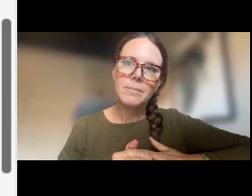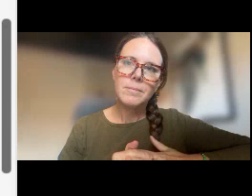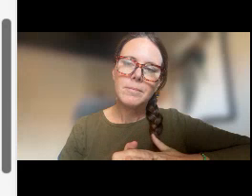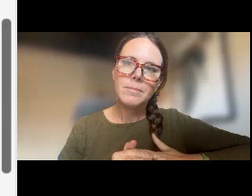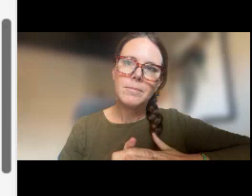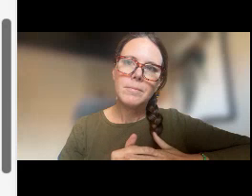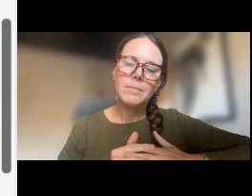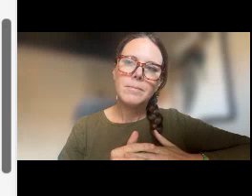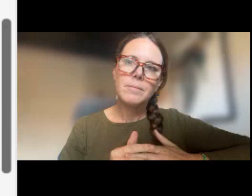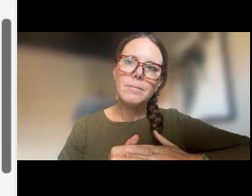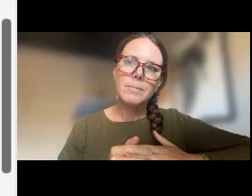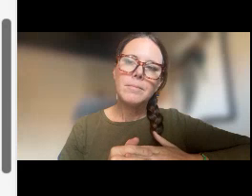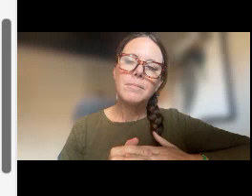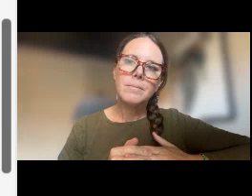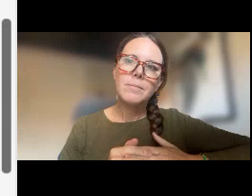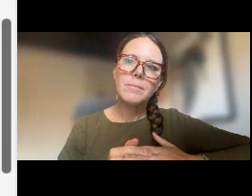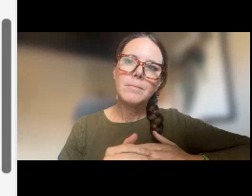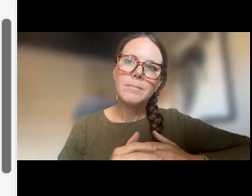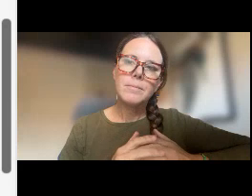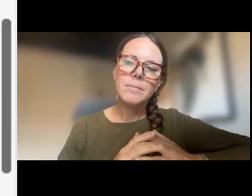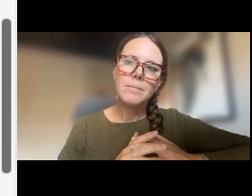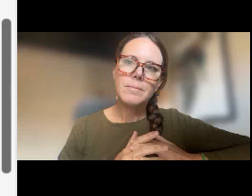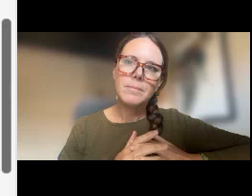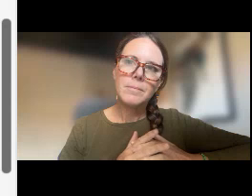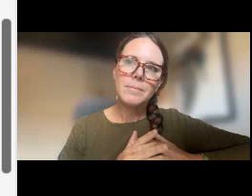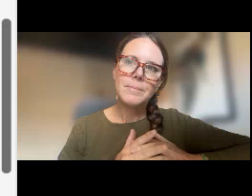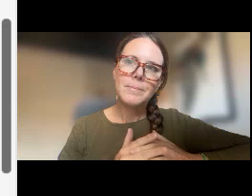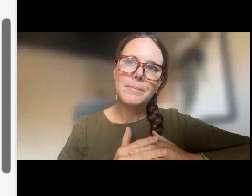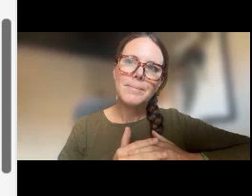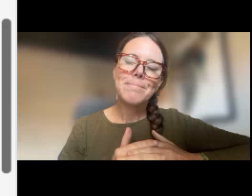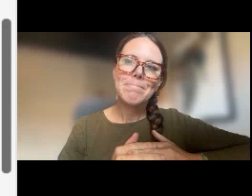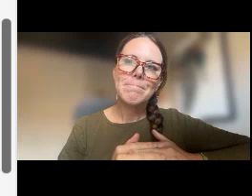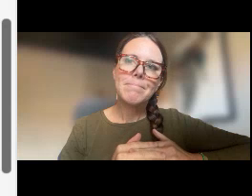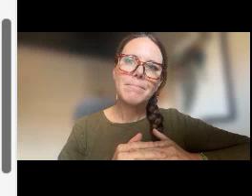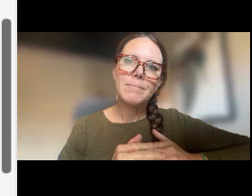in the Portland area, but we're trying to help our city.